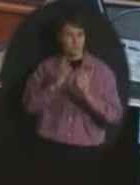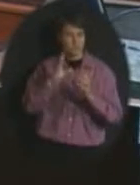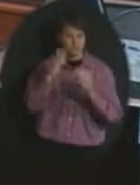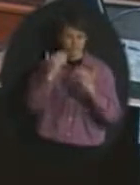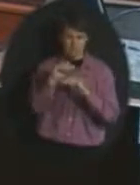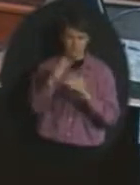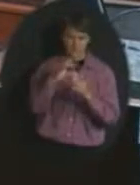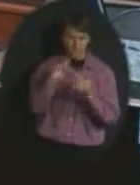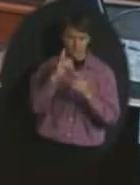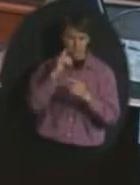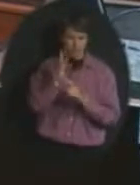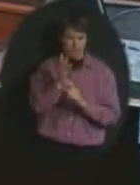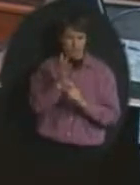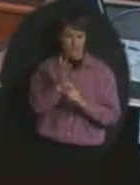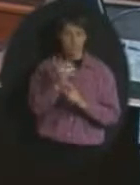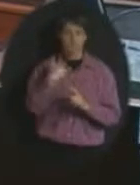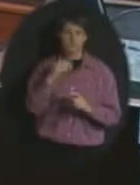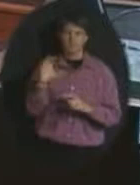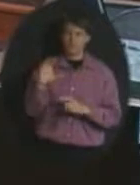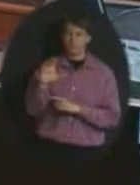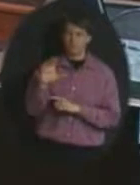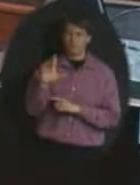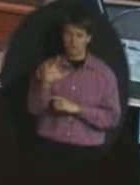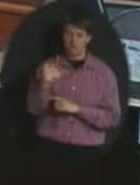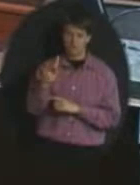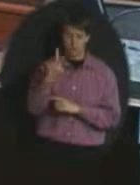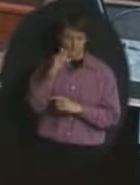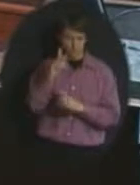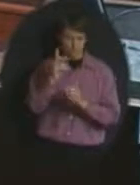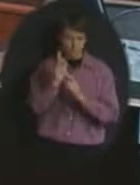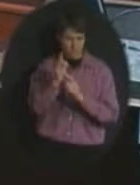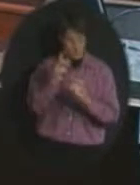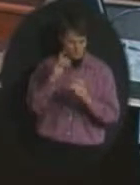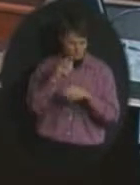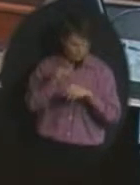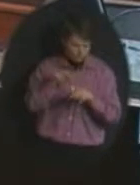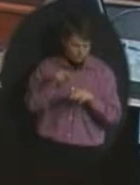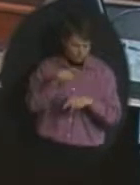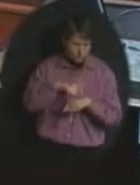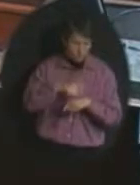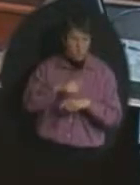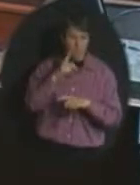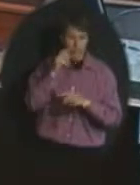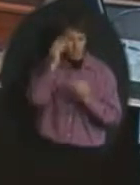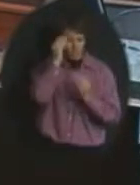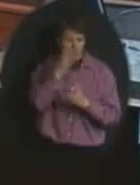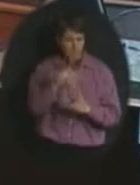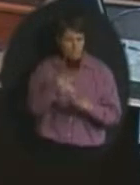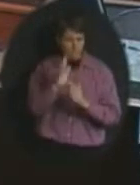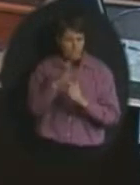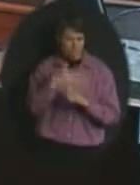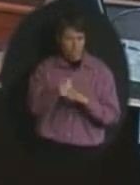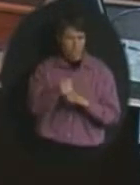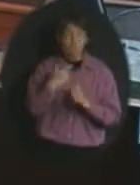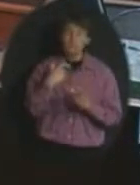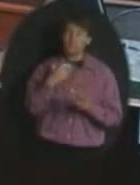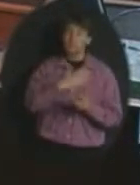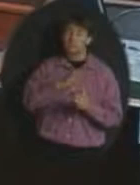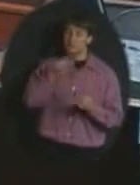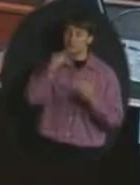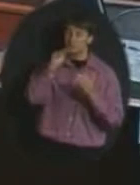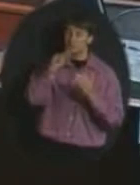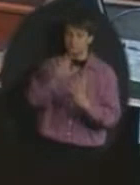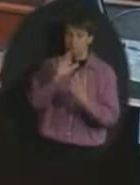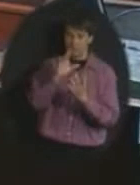comments to 5 minutes. The clerk will monitor the time and notify the speaker when the 5-minute time limit has expired. Please direct your comments to the entire